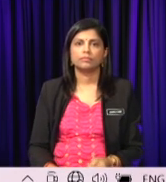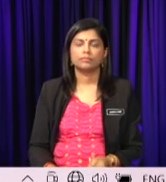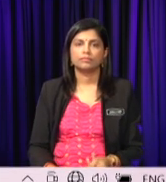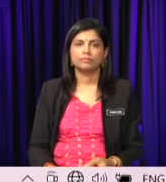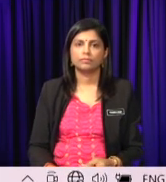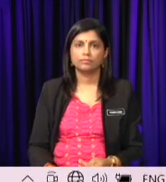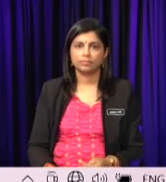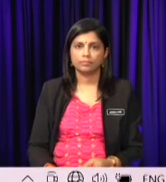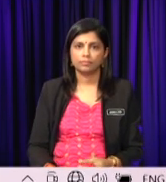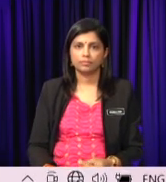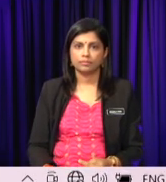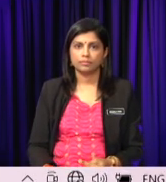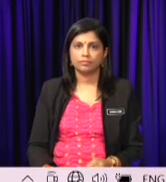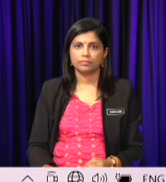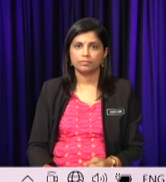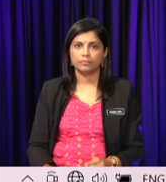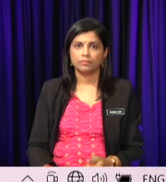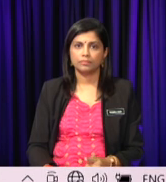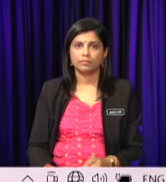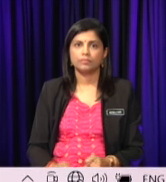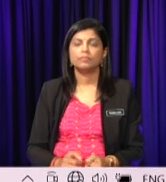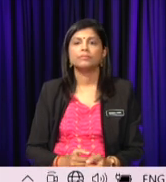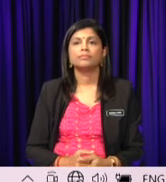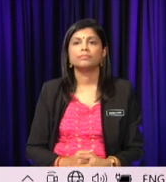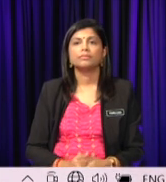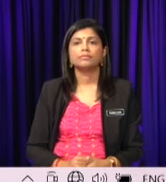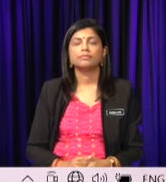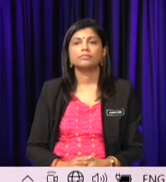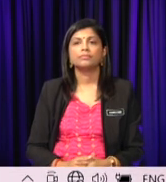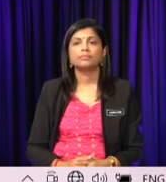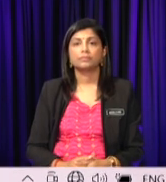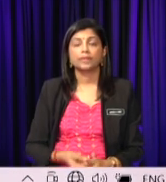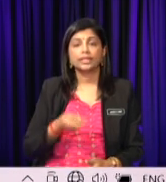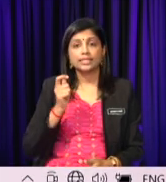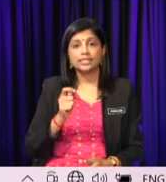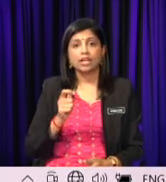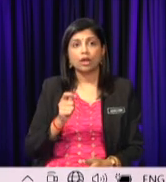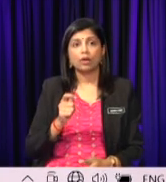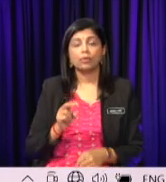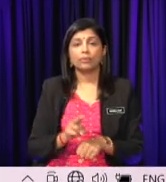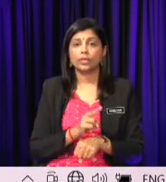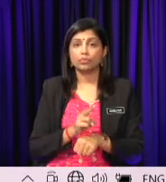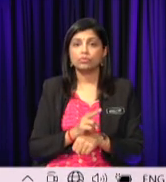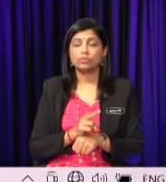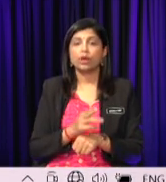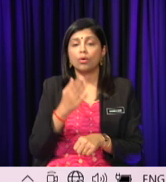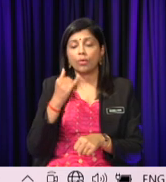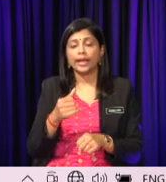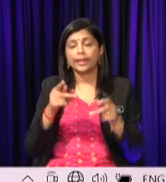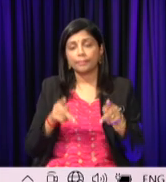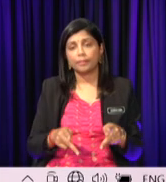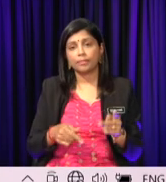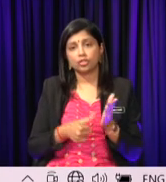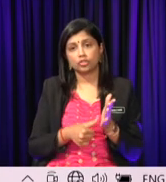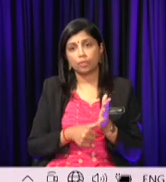about. Right, for us just now, we were talking about which is the main reason why people shop online. Right. Okay. So there are so many